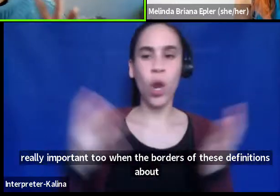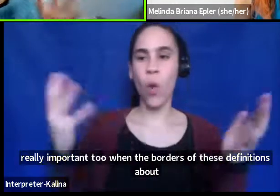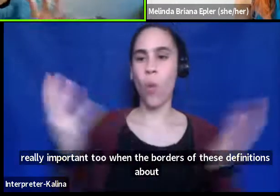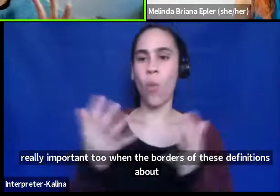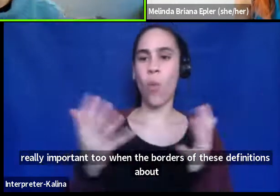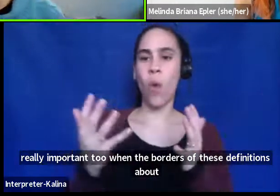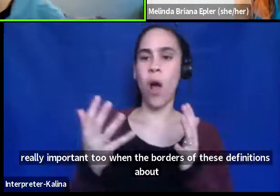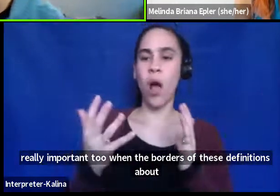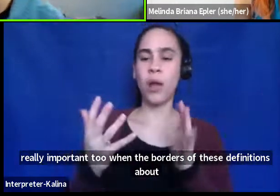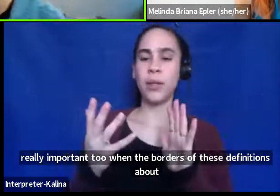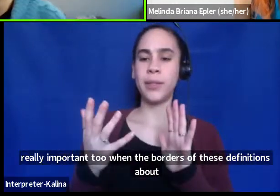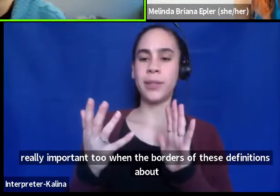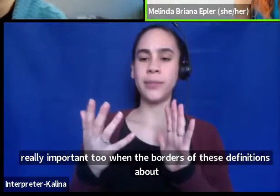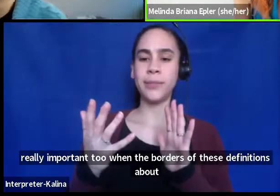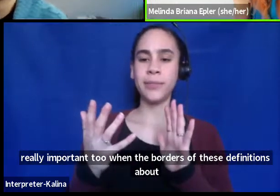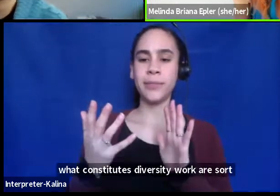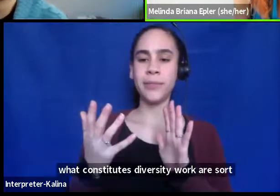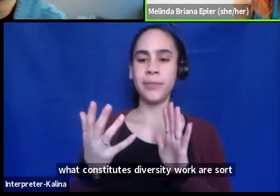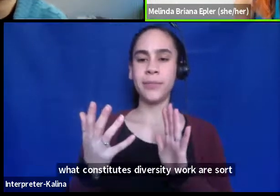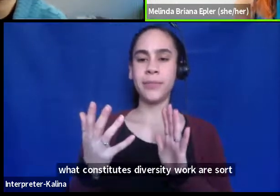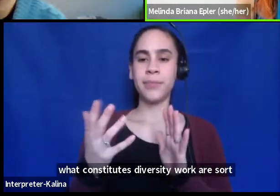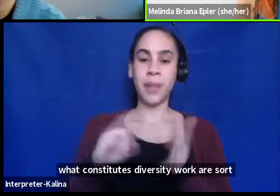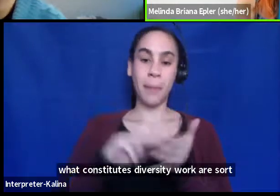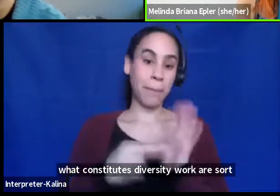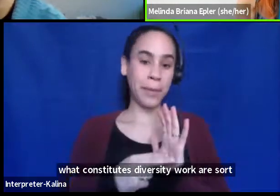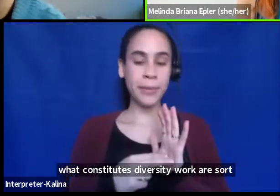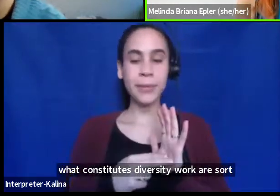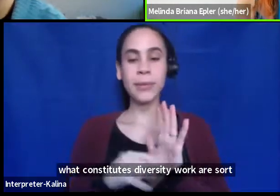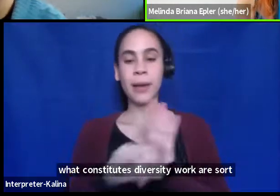expanded. Yeah.